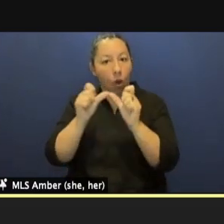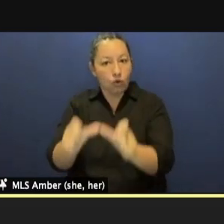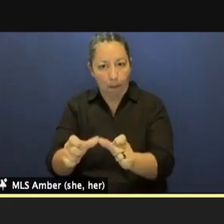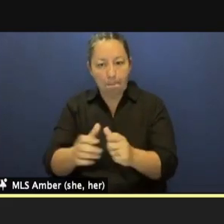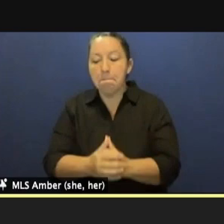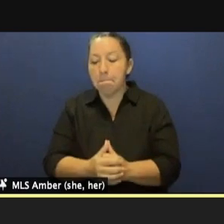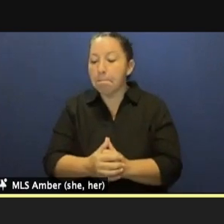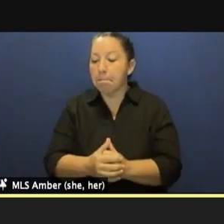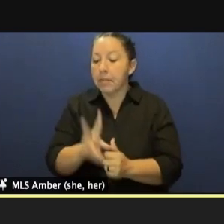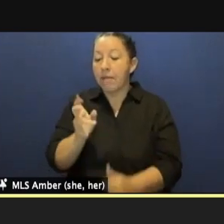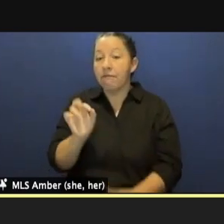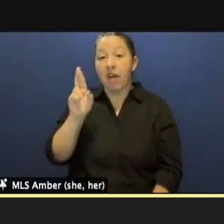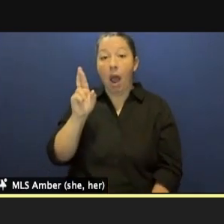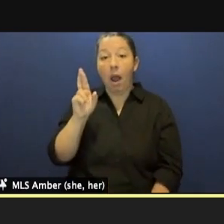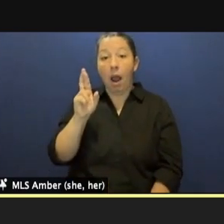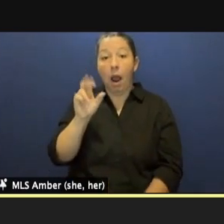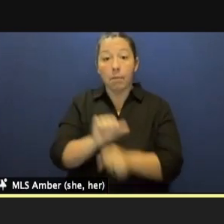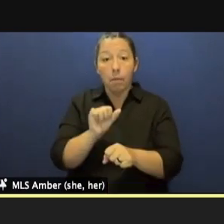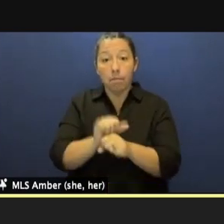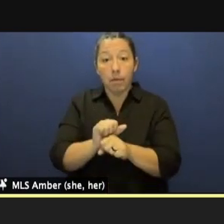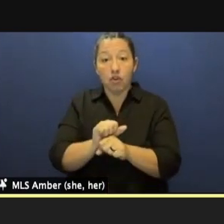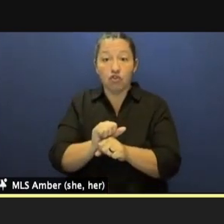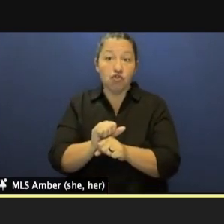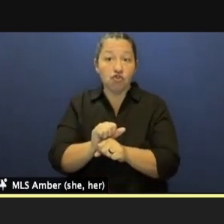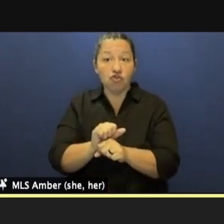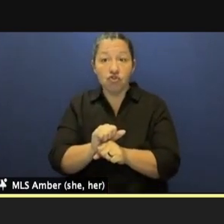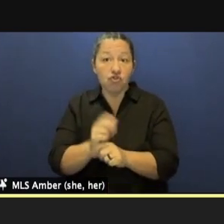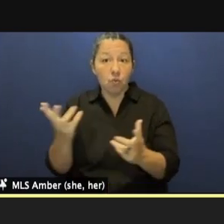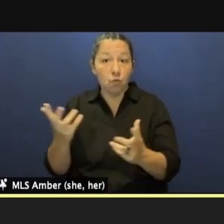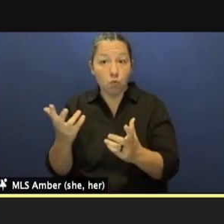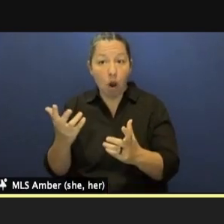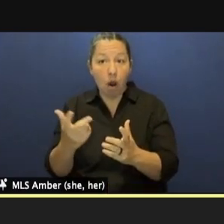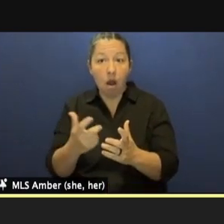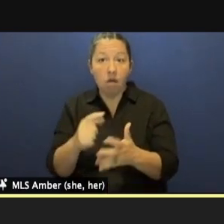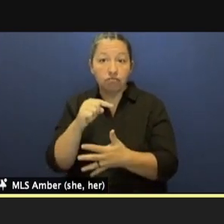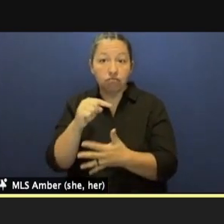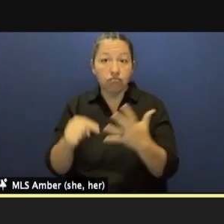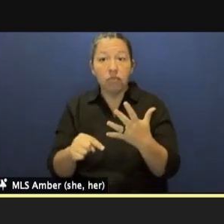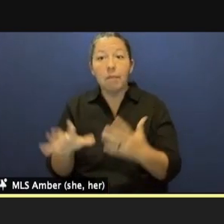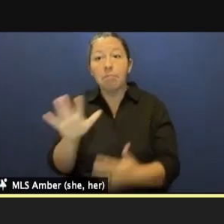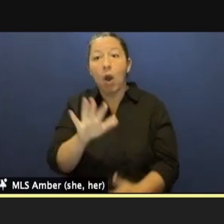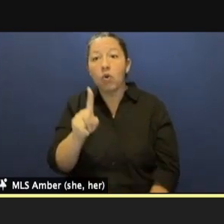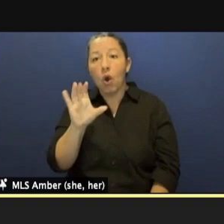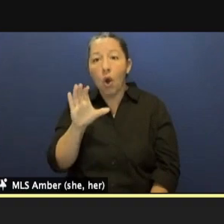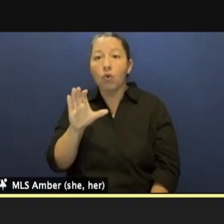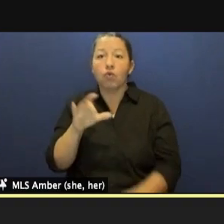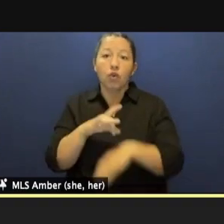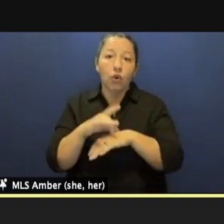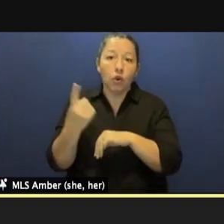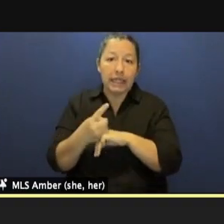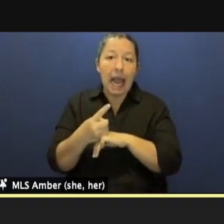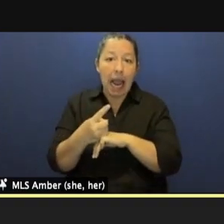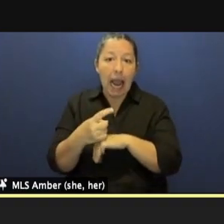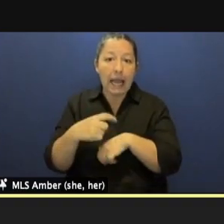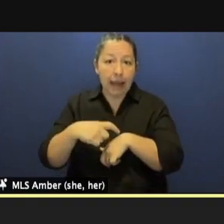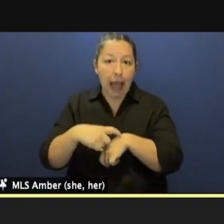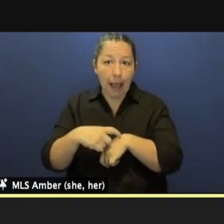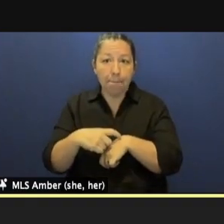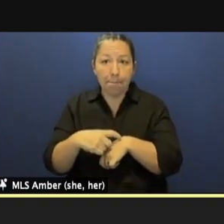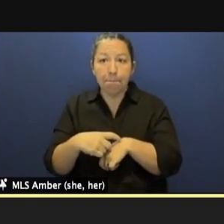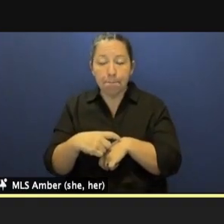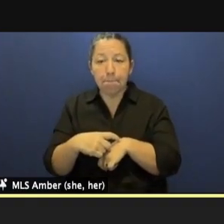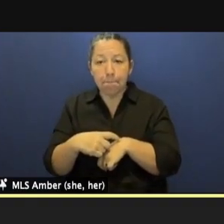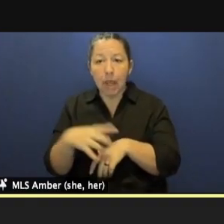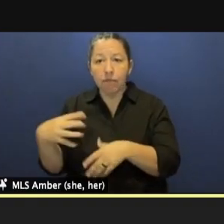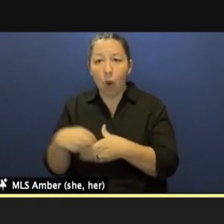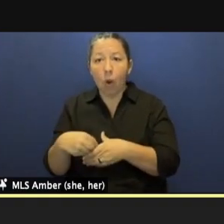Viper mission parameters, we're nominally about a 100 Earth Day mission, but that's going to be a function, of